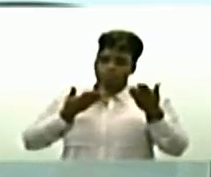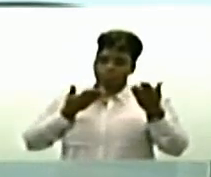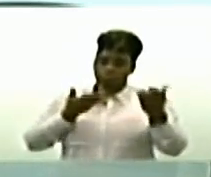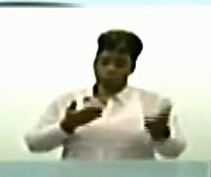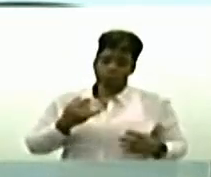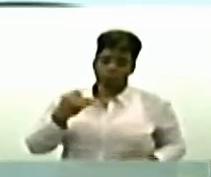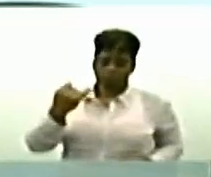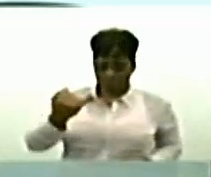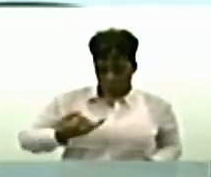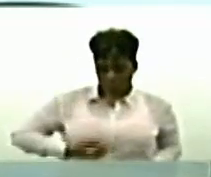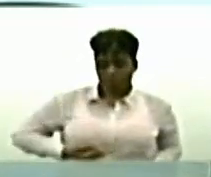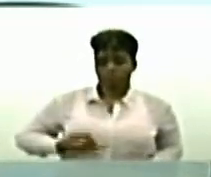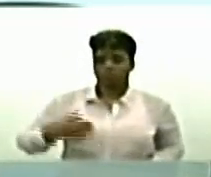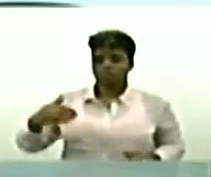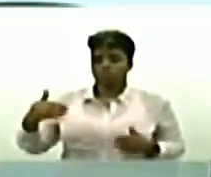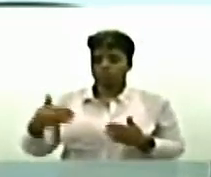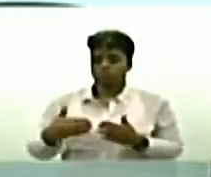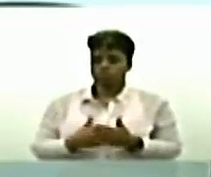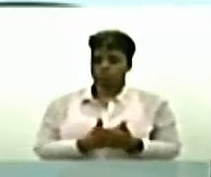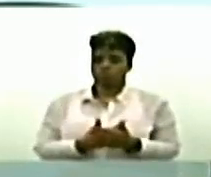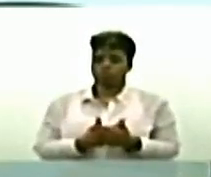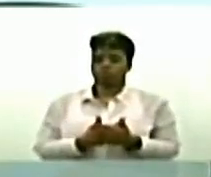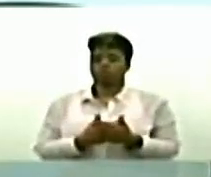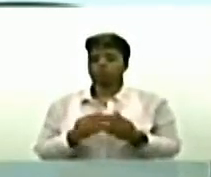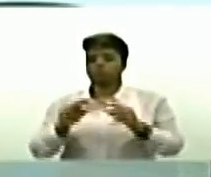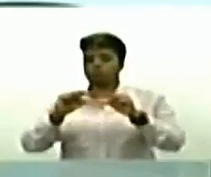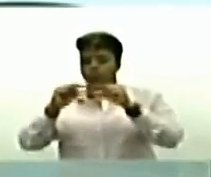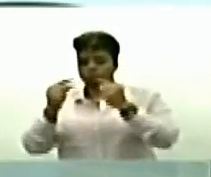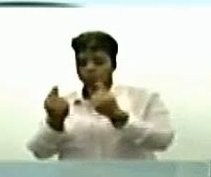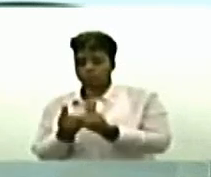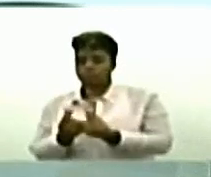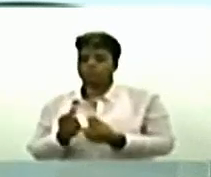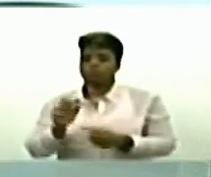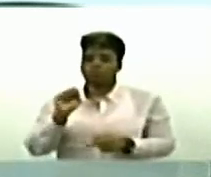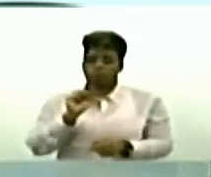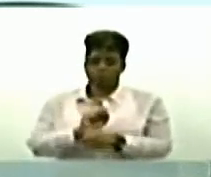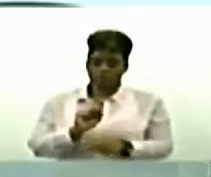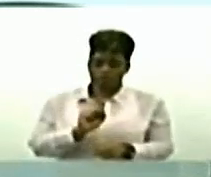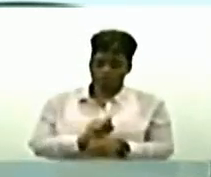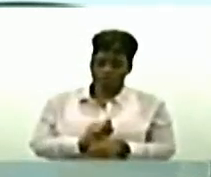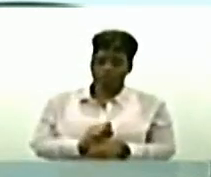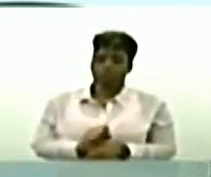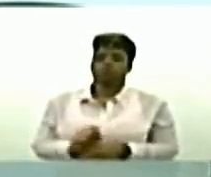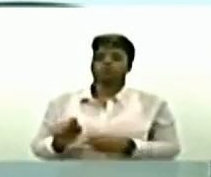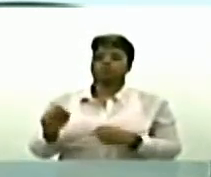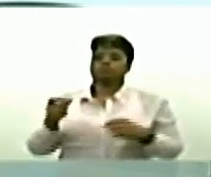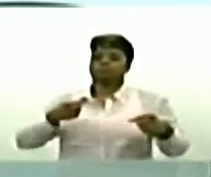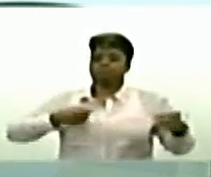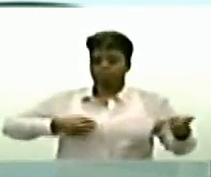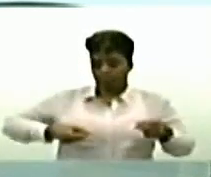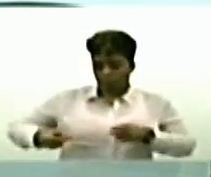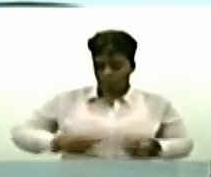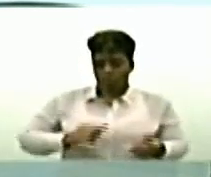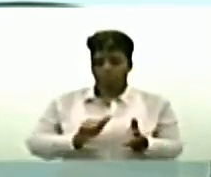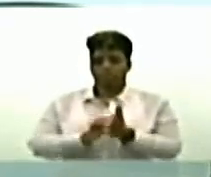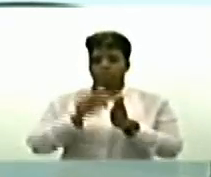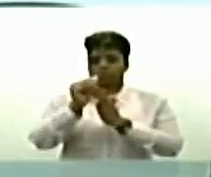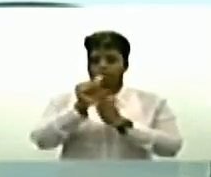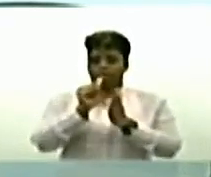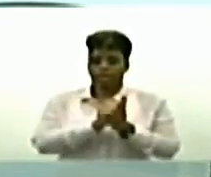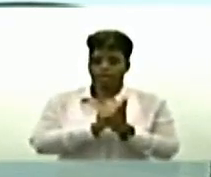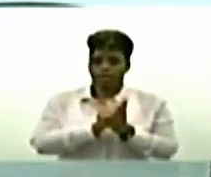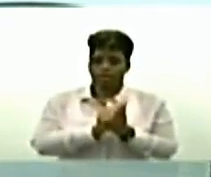category of workers to police the Act. And in this regard,